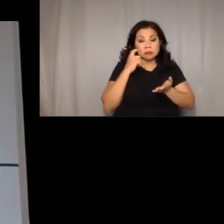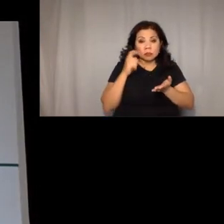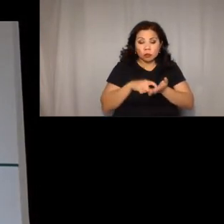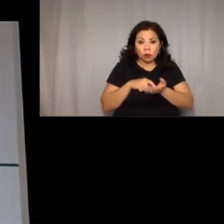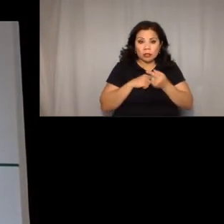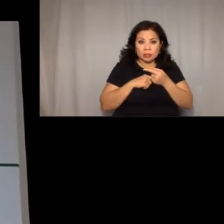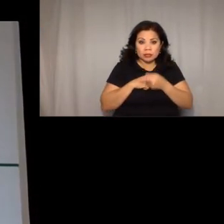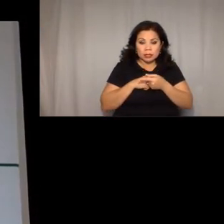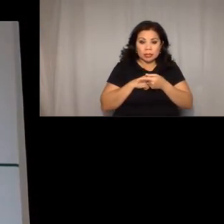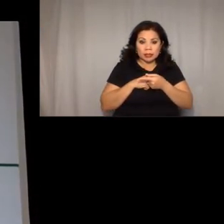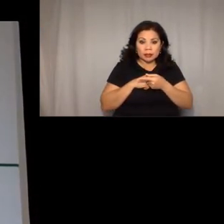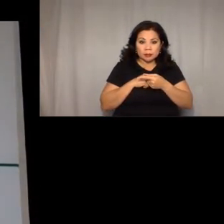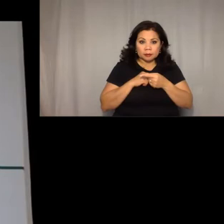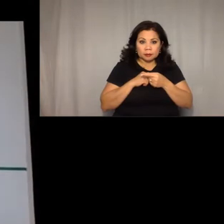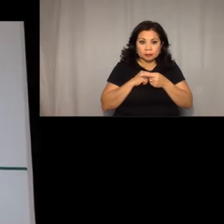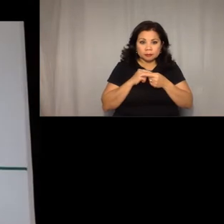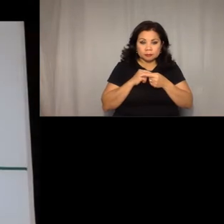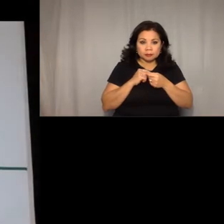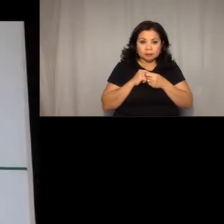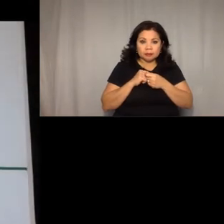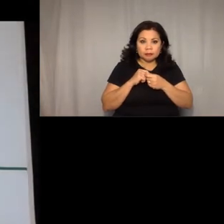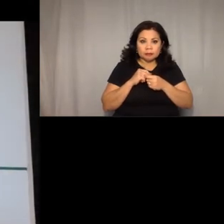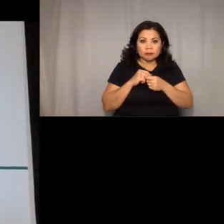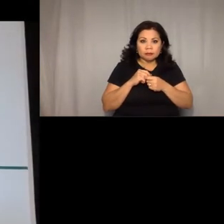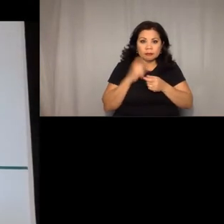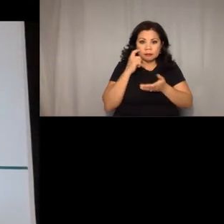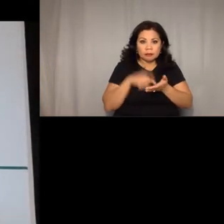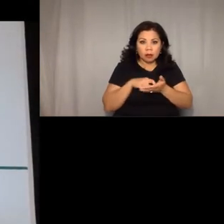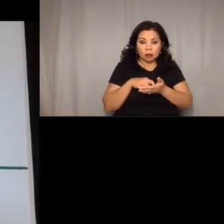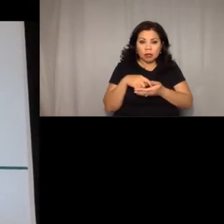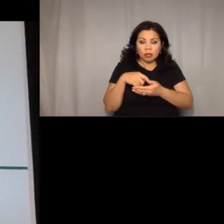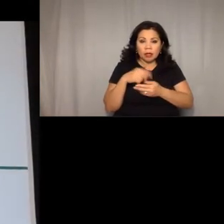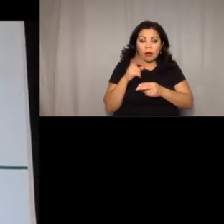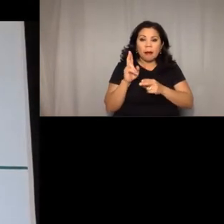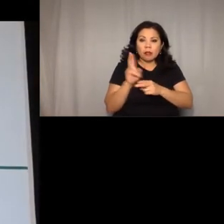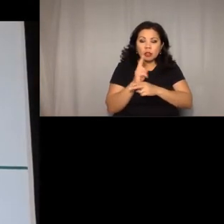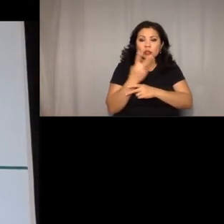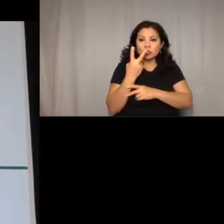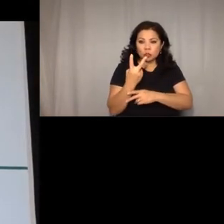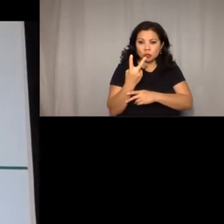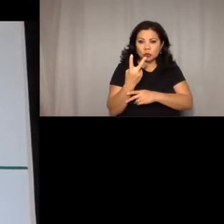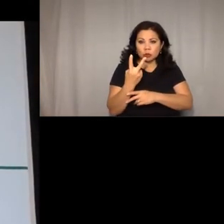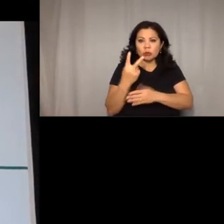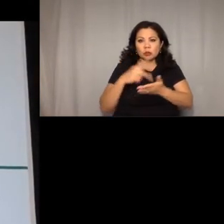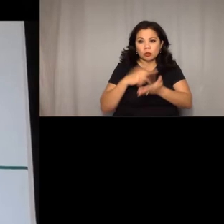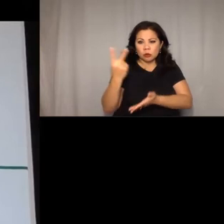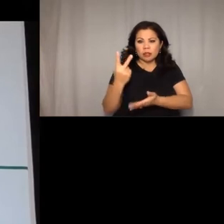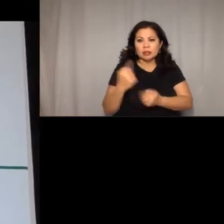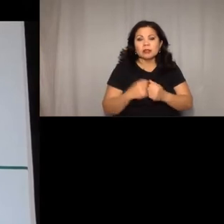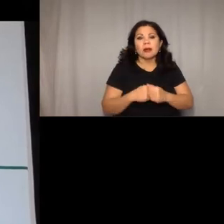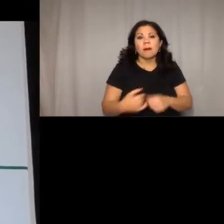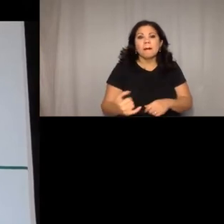here, back at this one, look, this was a 2 and this was a 2. If I divided by